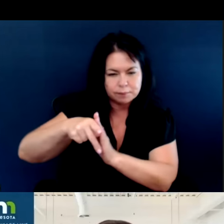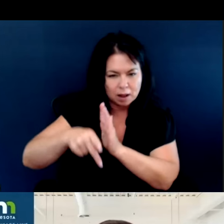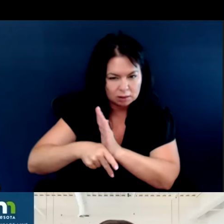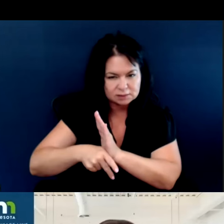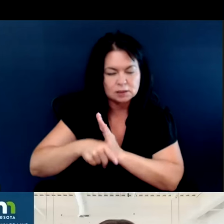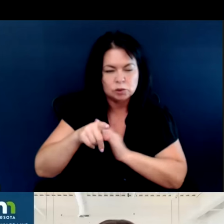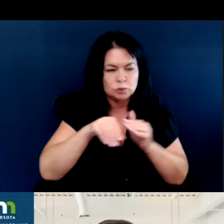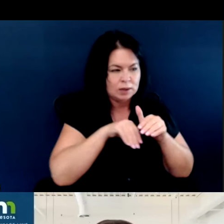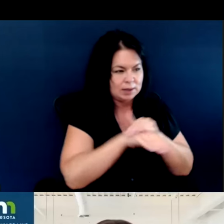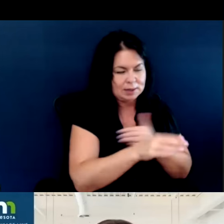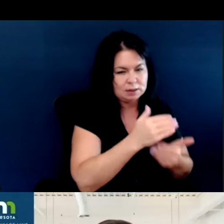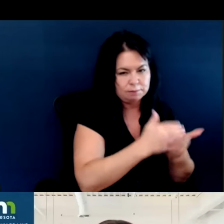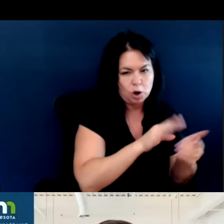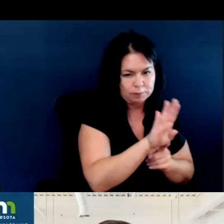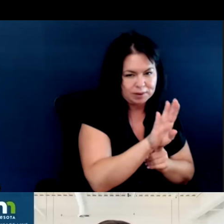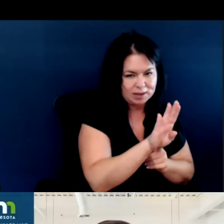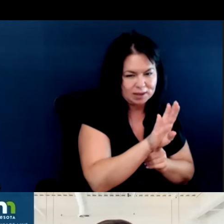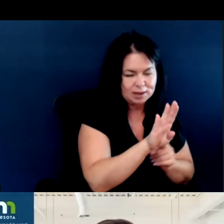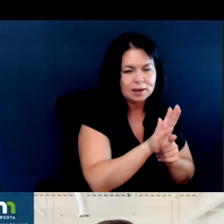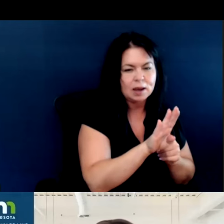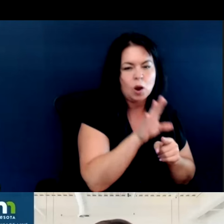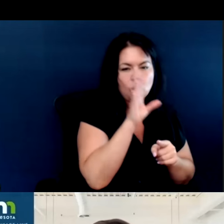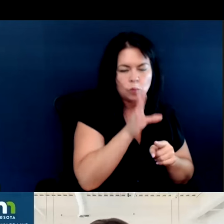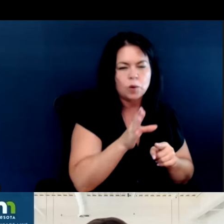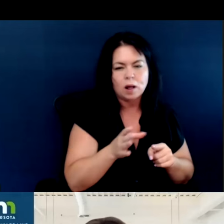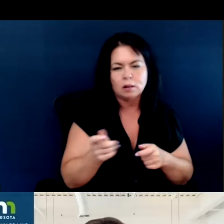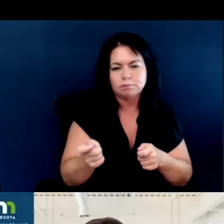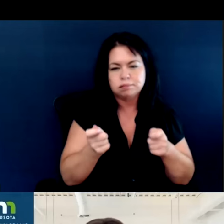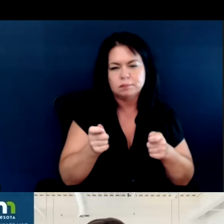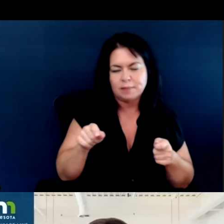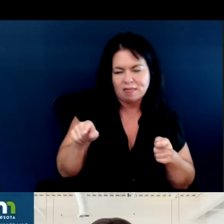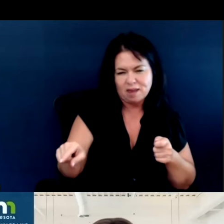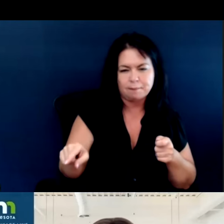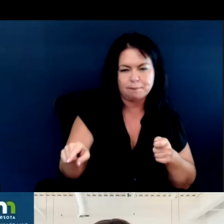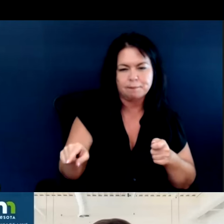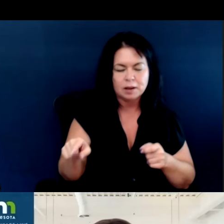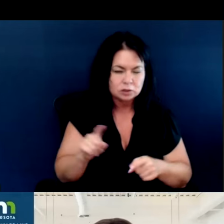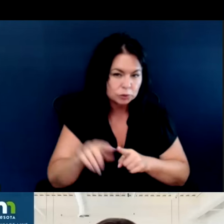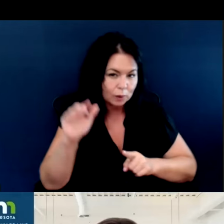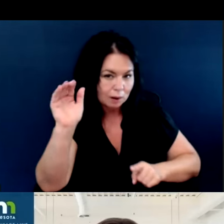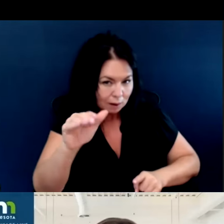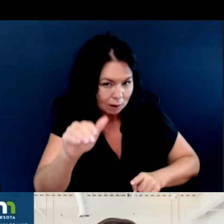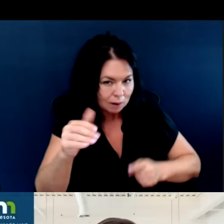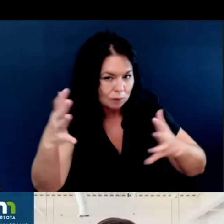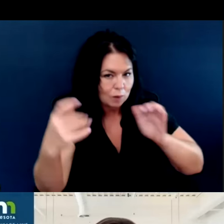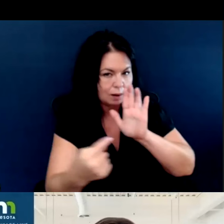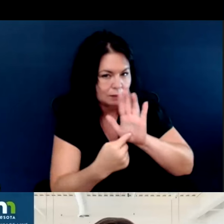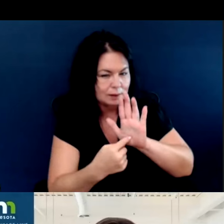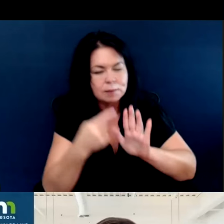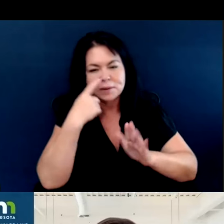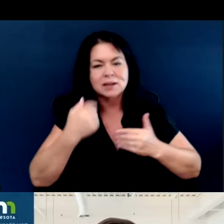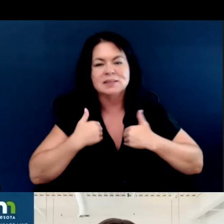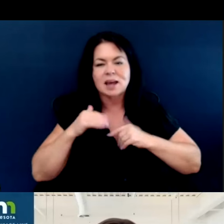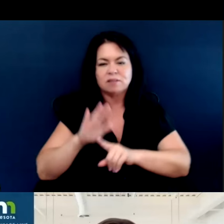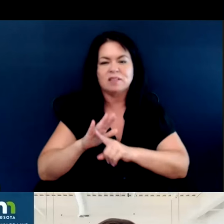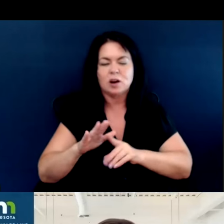Medicare Part B, it's going to trigger that Medigap open enrollment period, that guaranteed issue period that Kelly mentioned a little